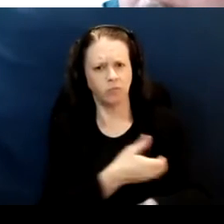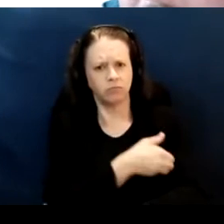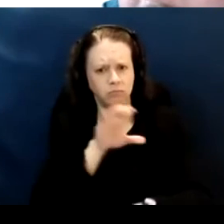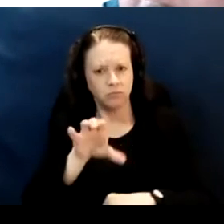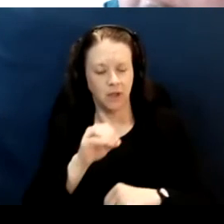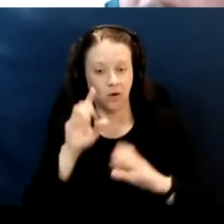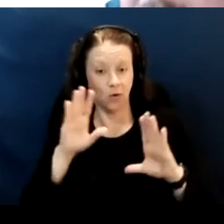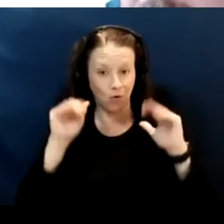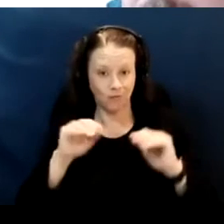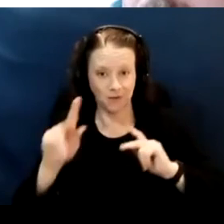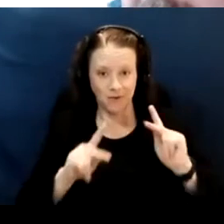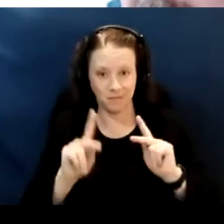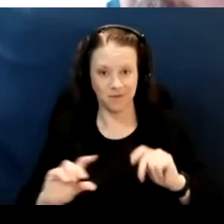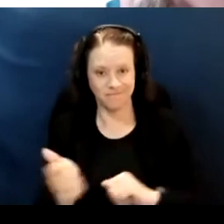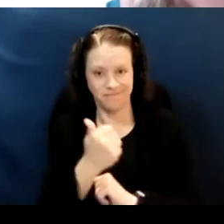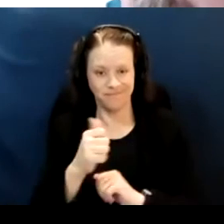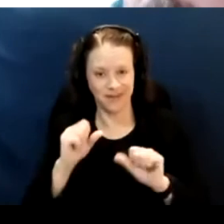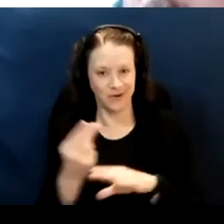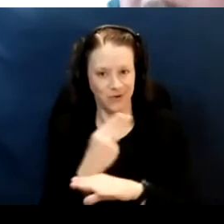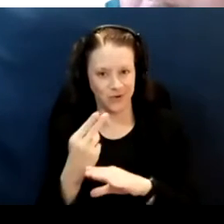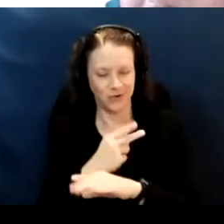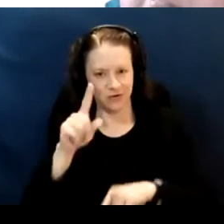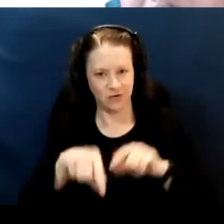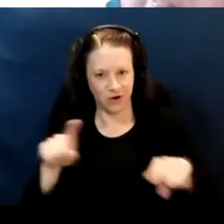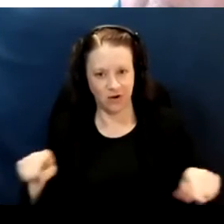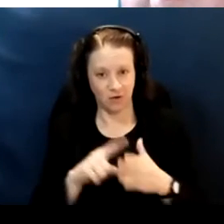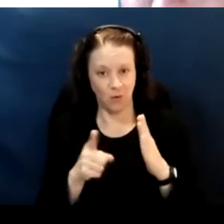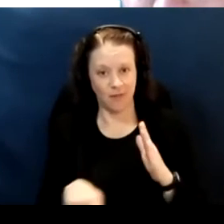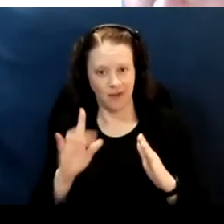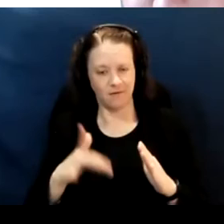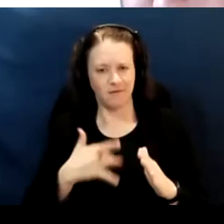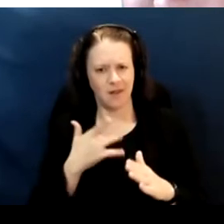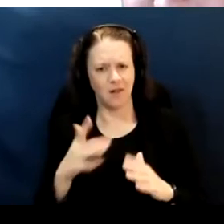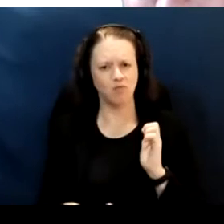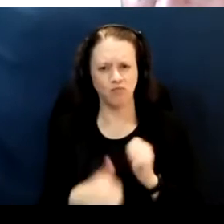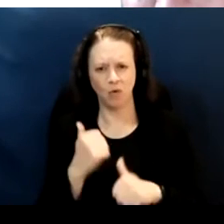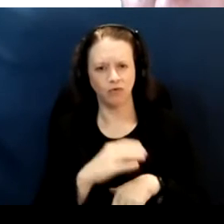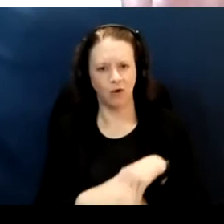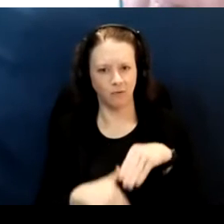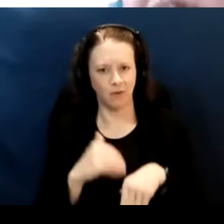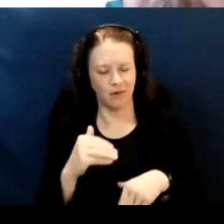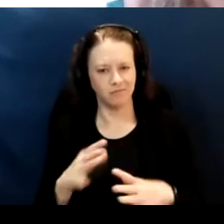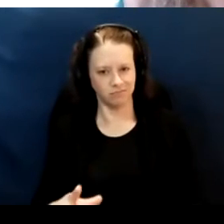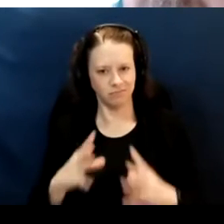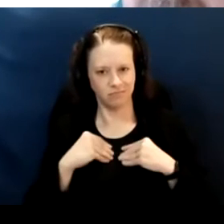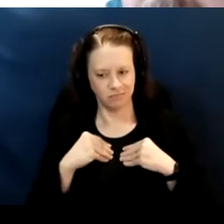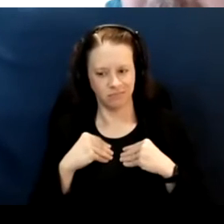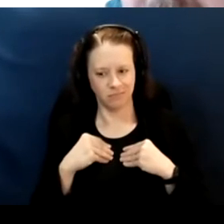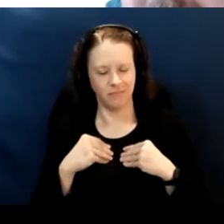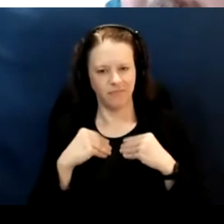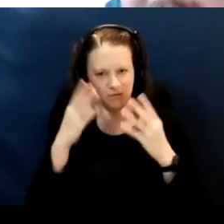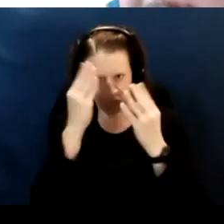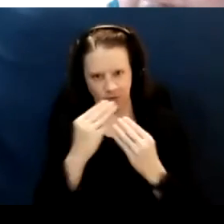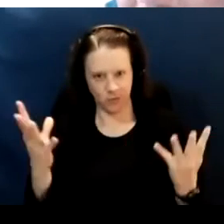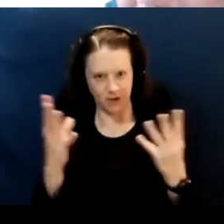hopefully folks are able to use a variety of what they feel most comfortable with accepting, you know, as